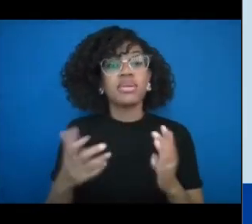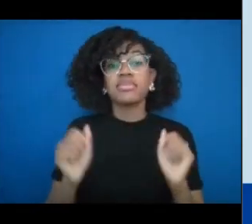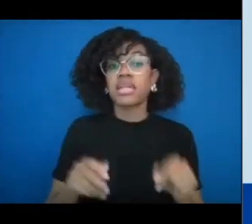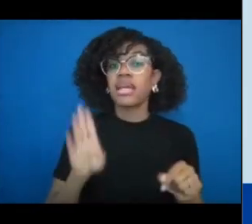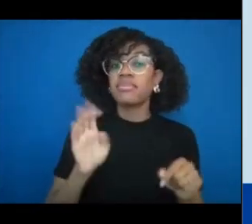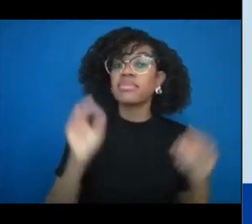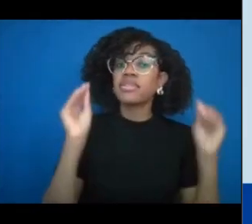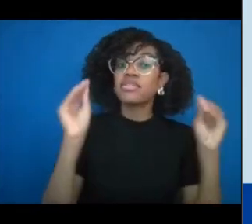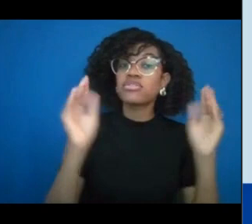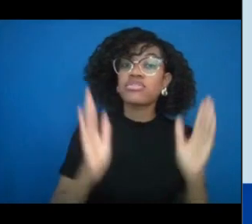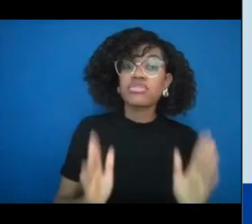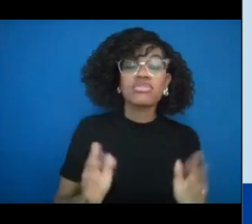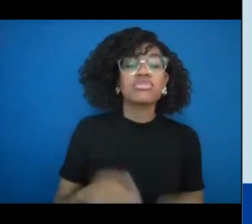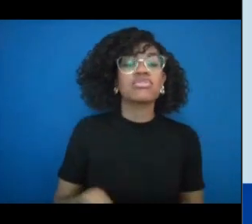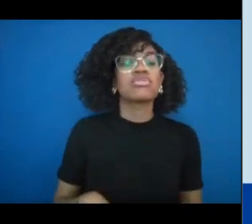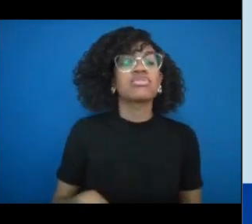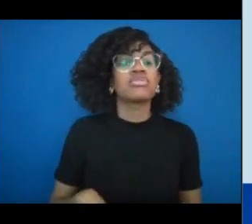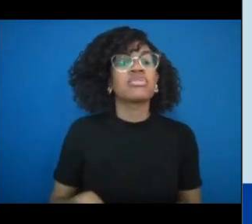teachers.